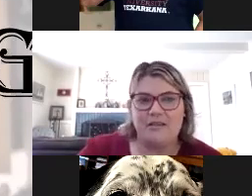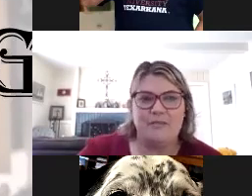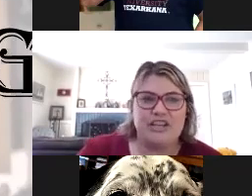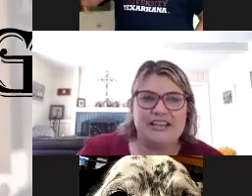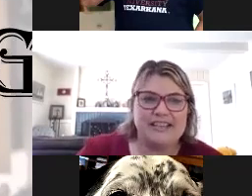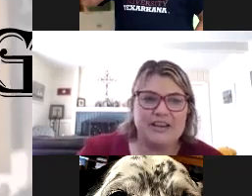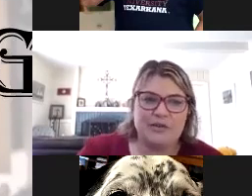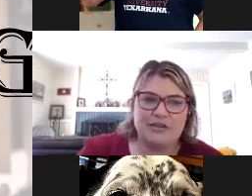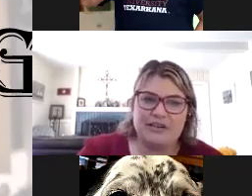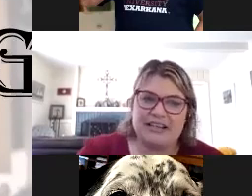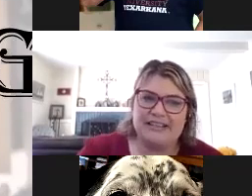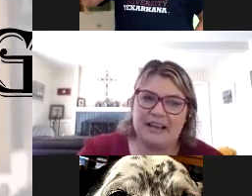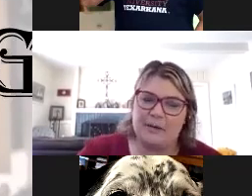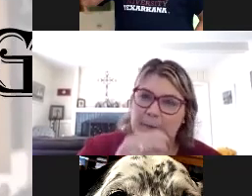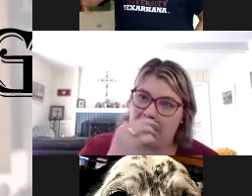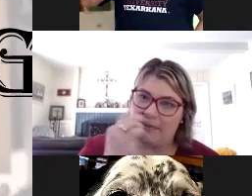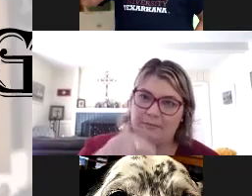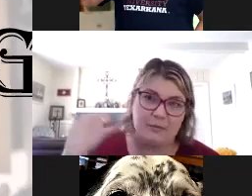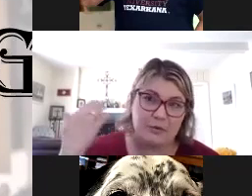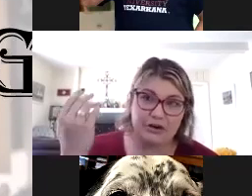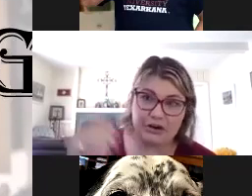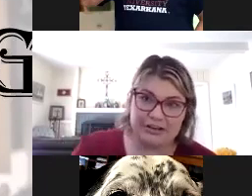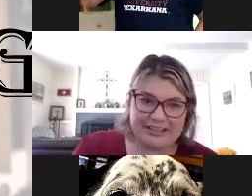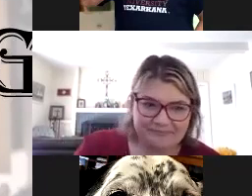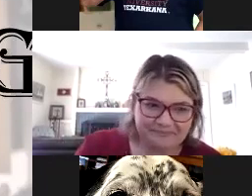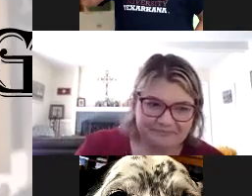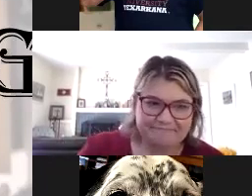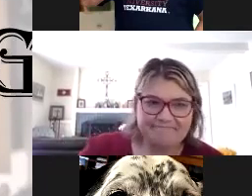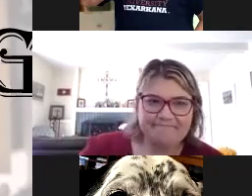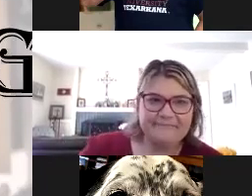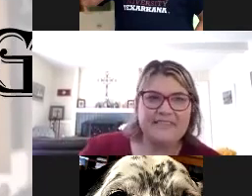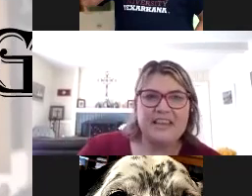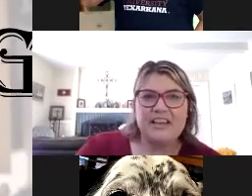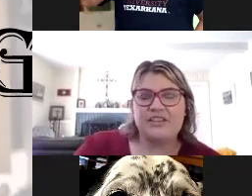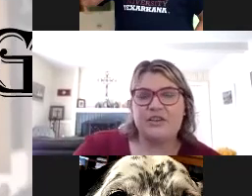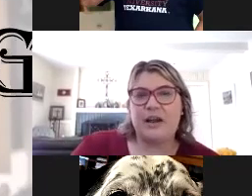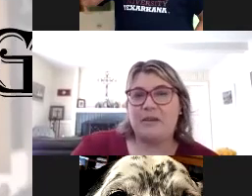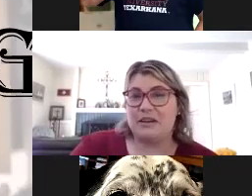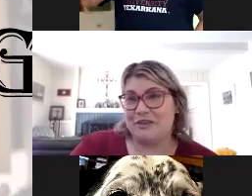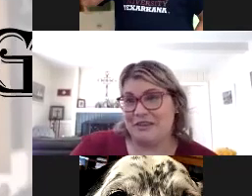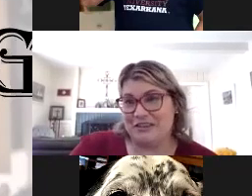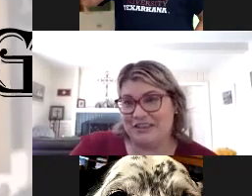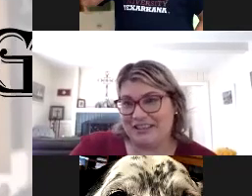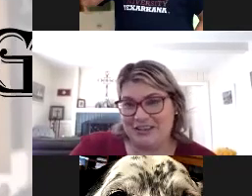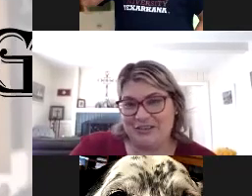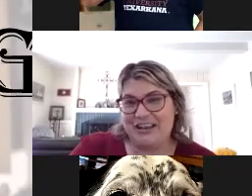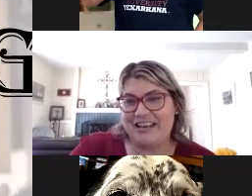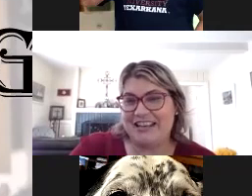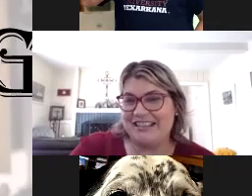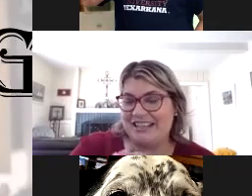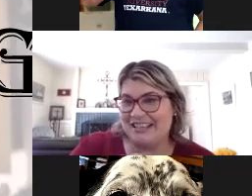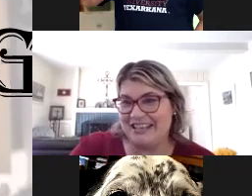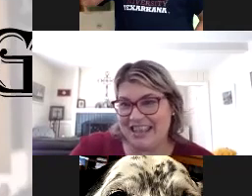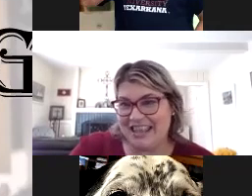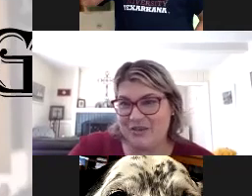voting machines and opportunities to be more current. So I'm not going to read all of this to you. It